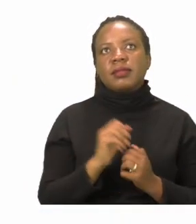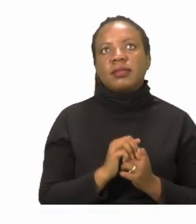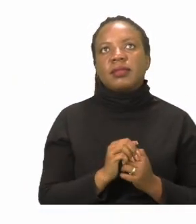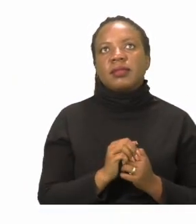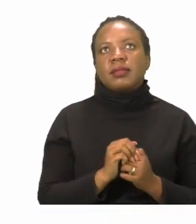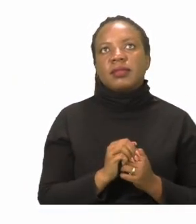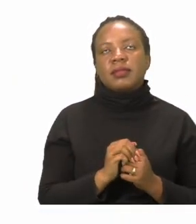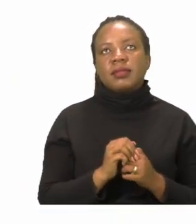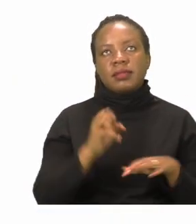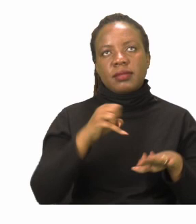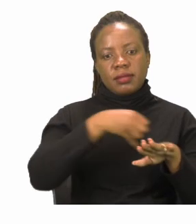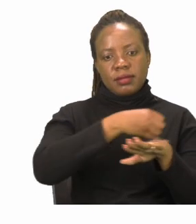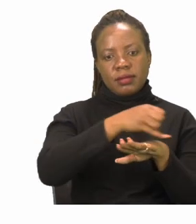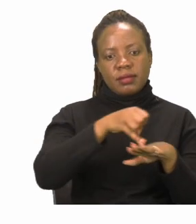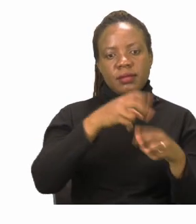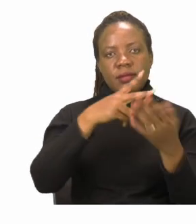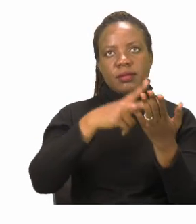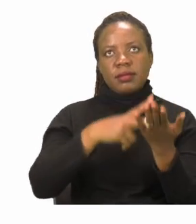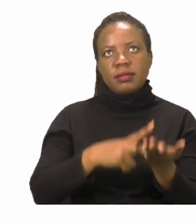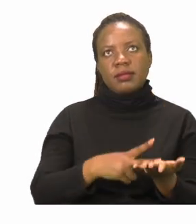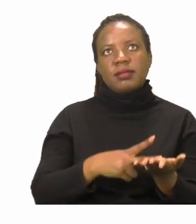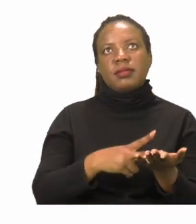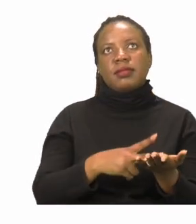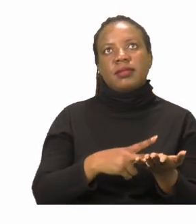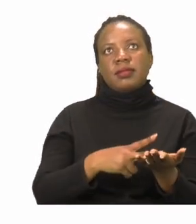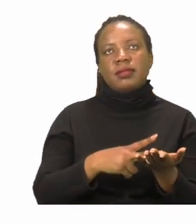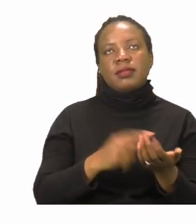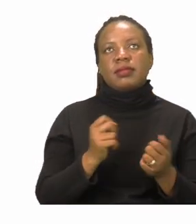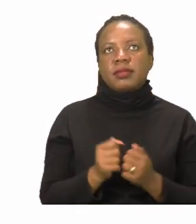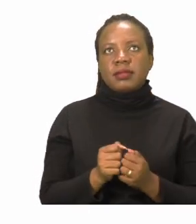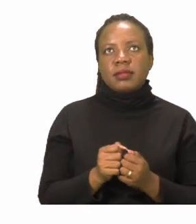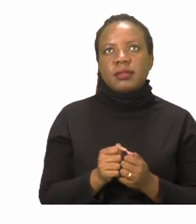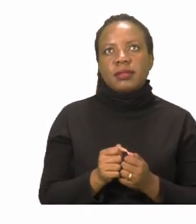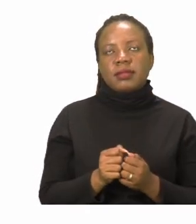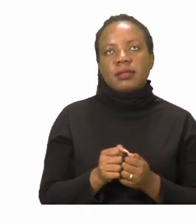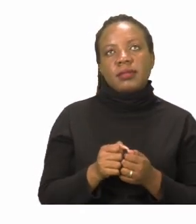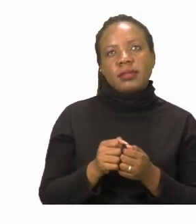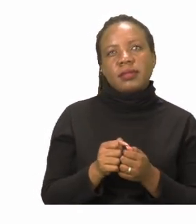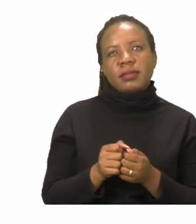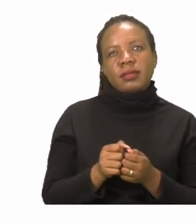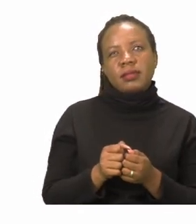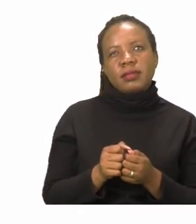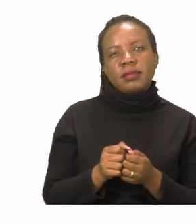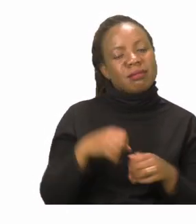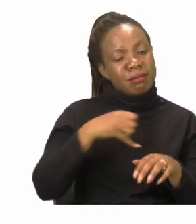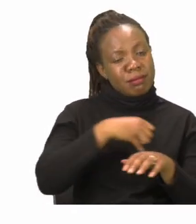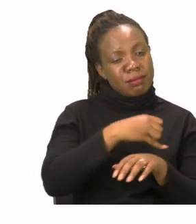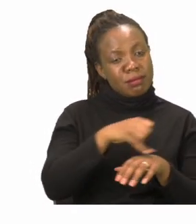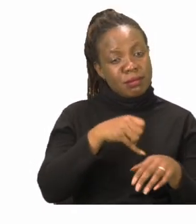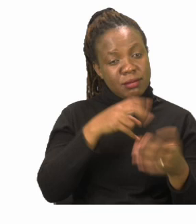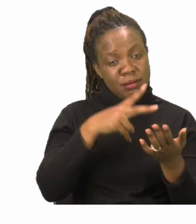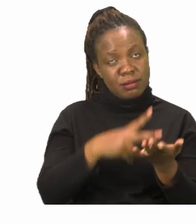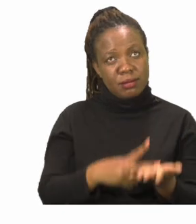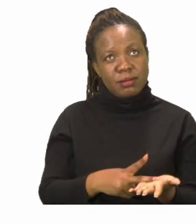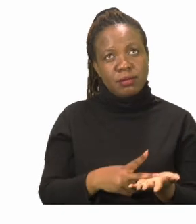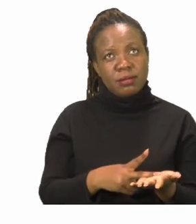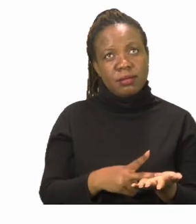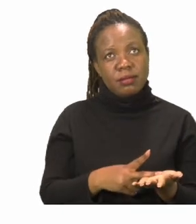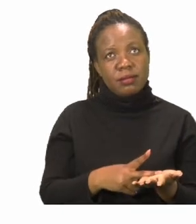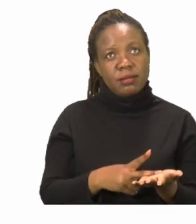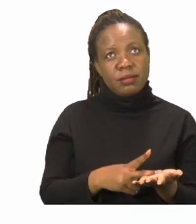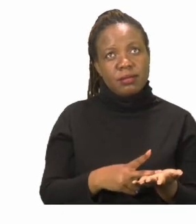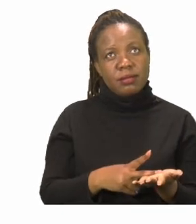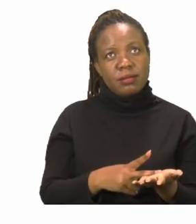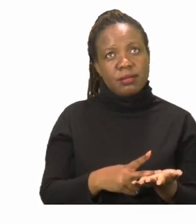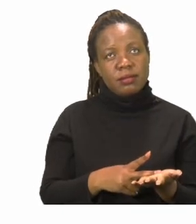we are going to be doing place values. Remember, when we talk about place values, we are saying